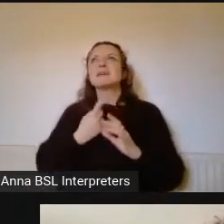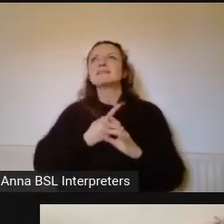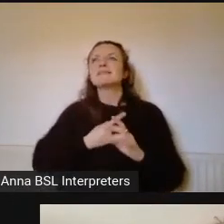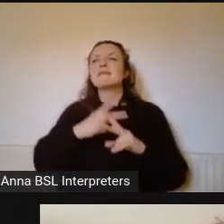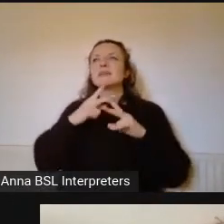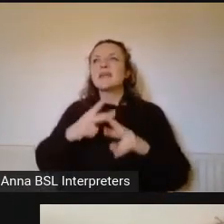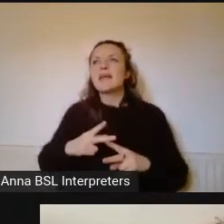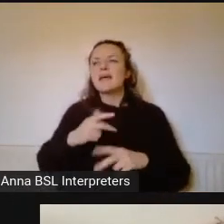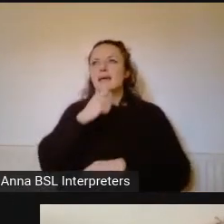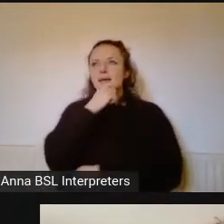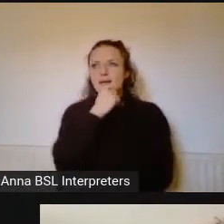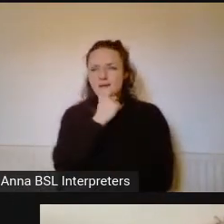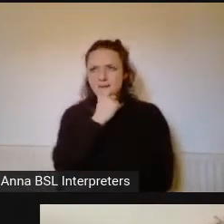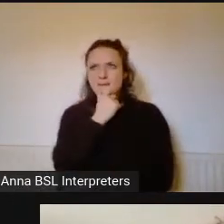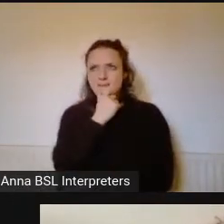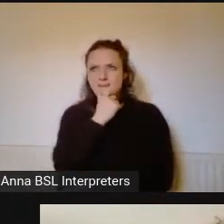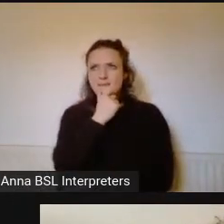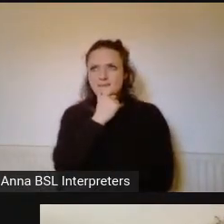I think,